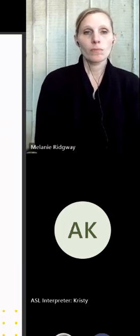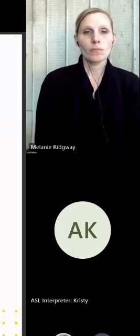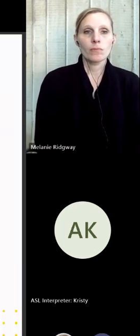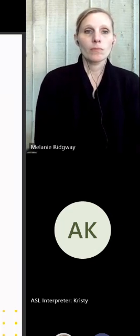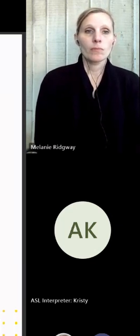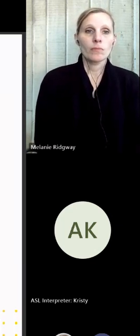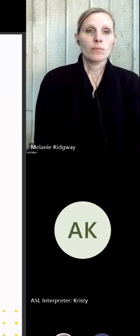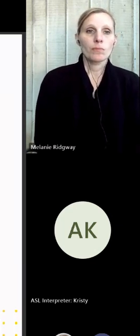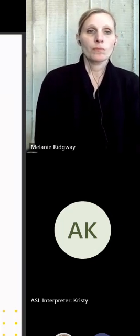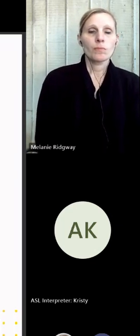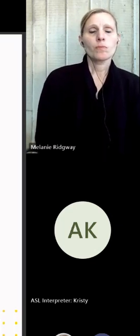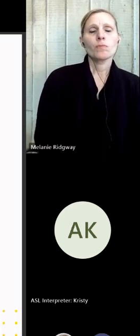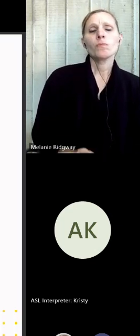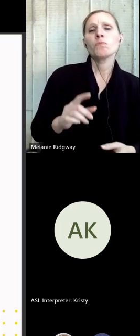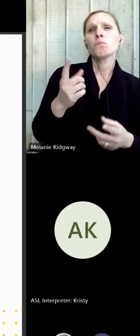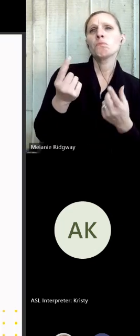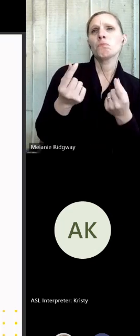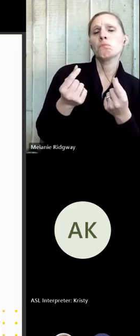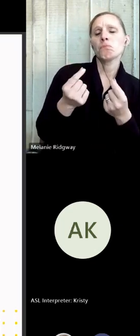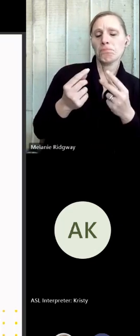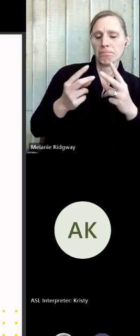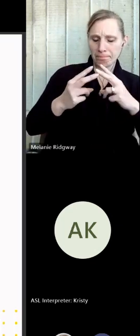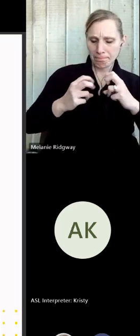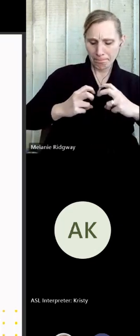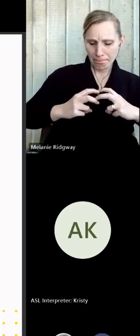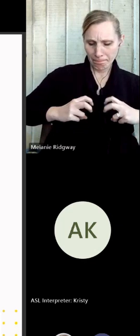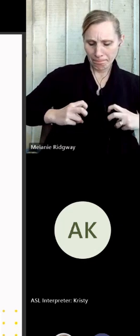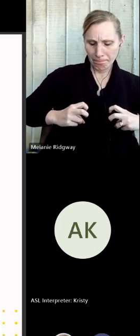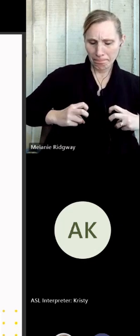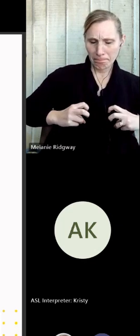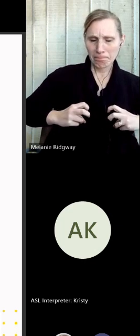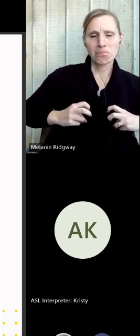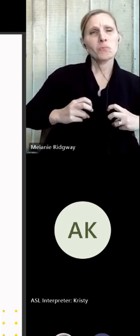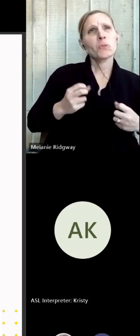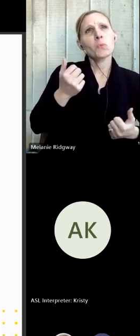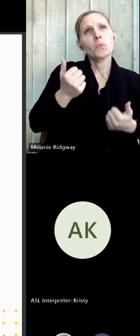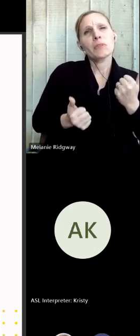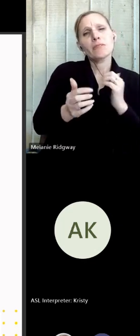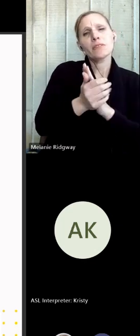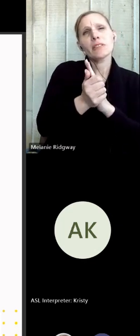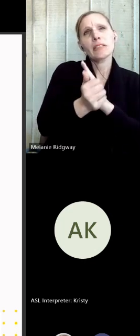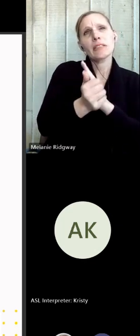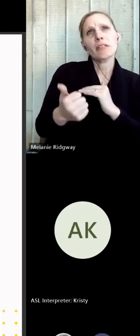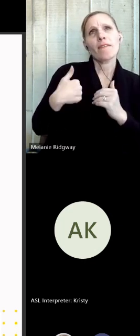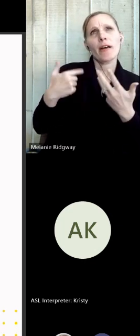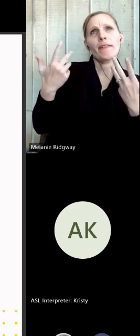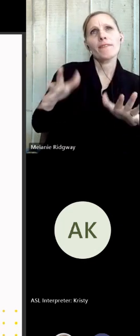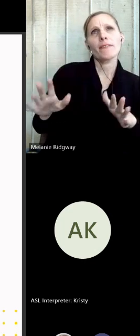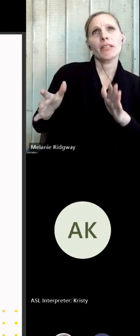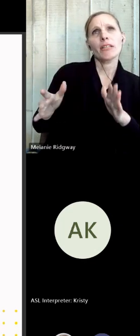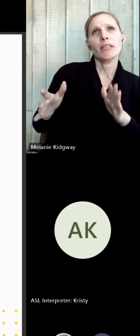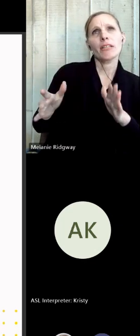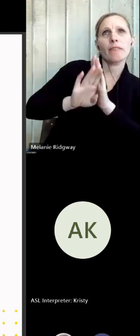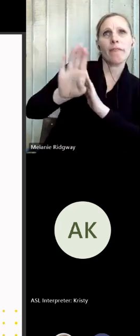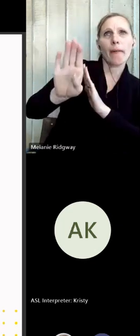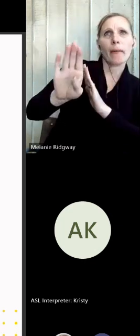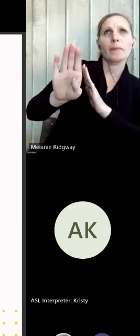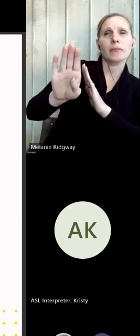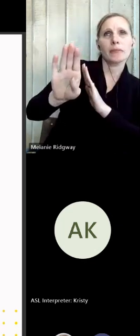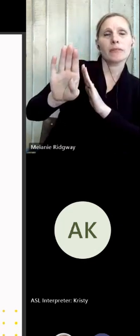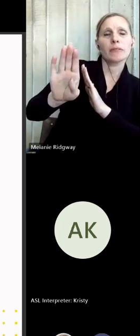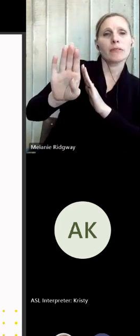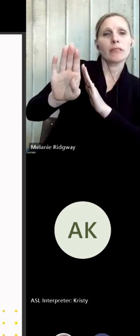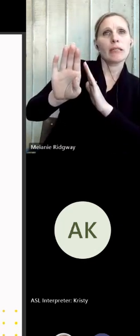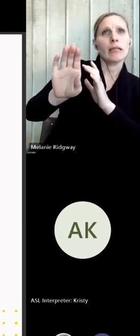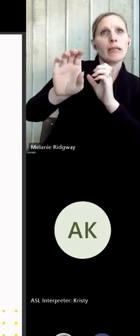questions: what skills have I developed that can directly can directly